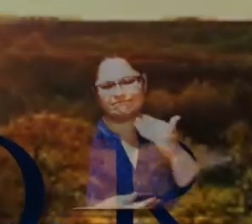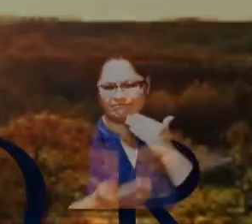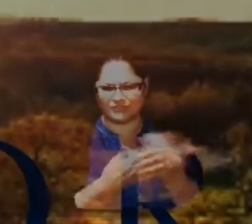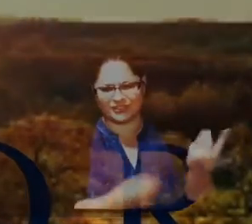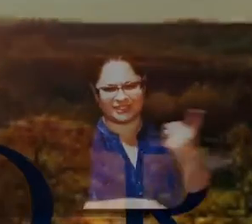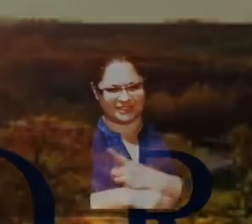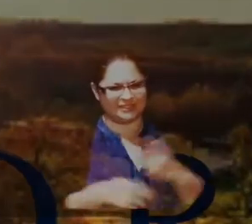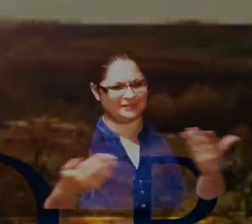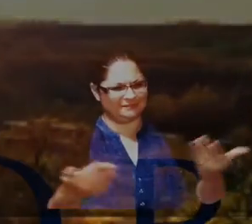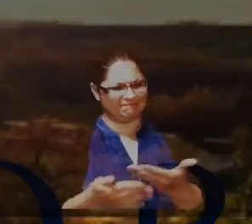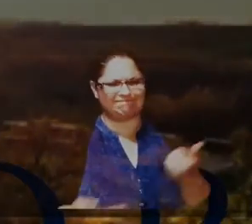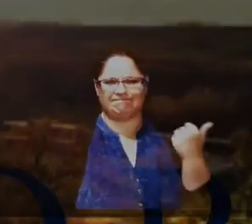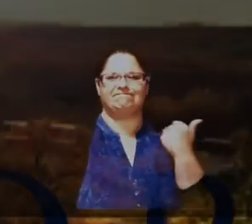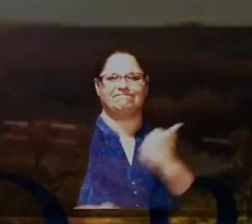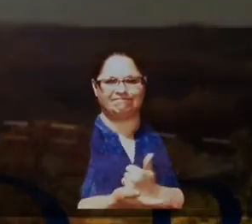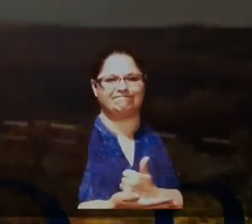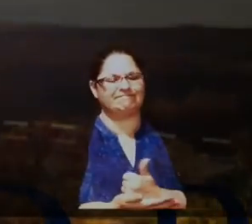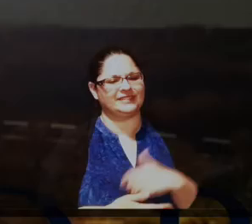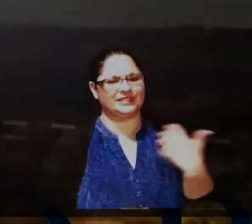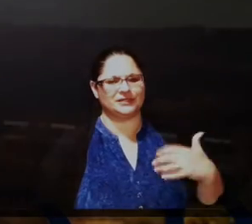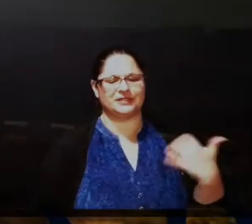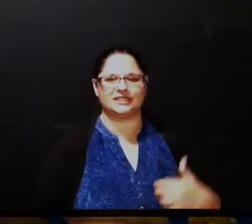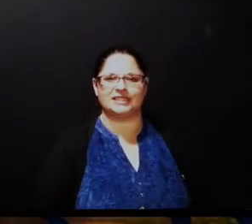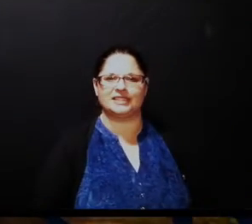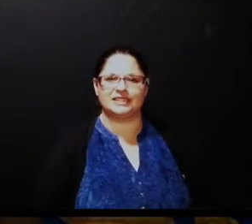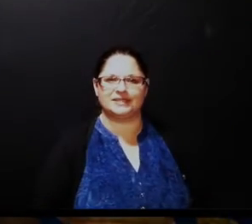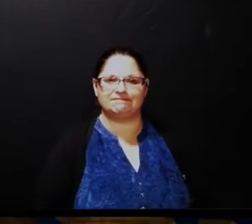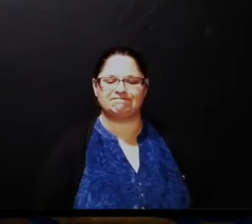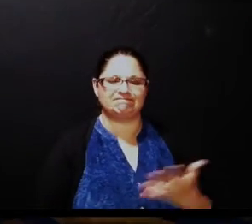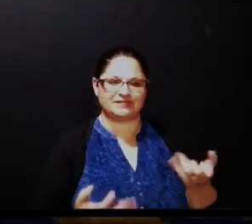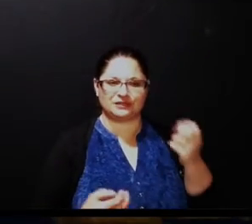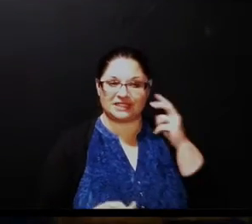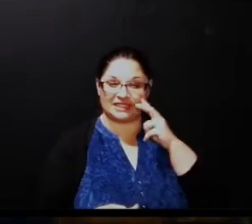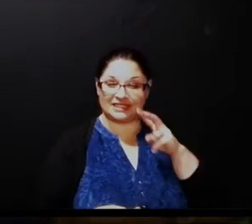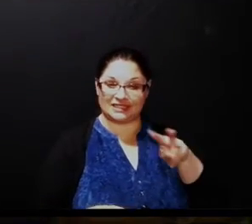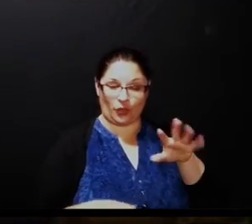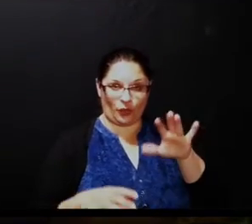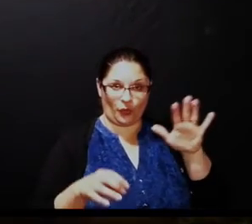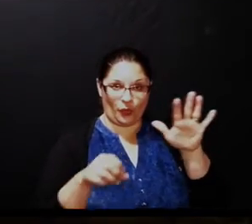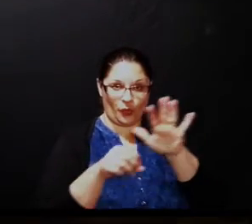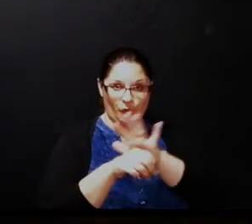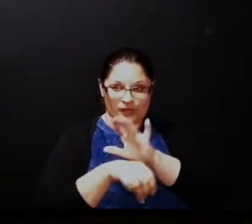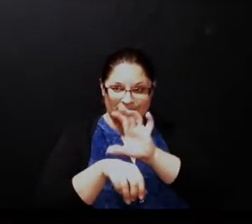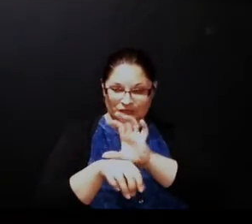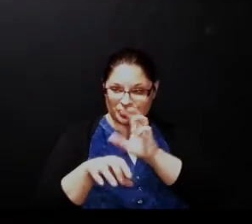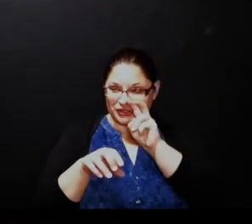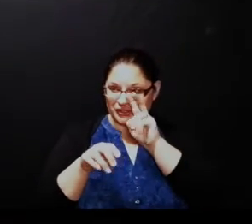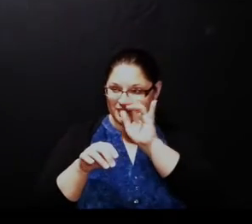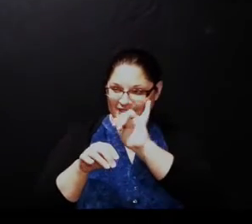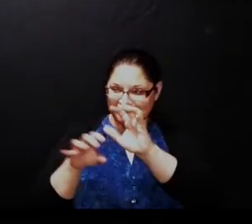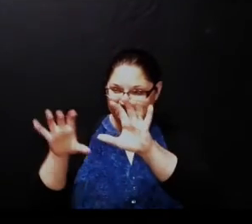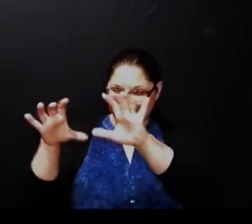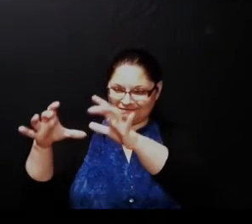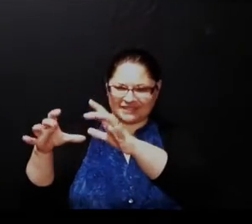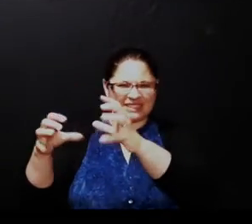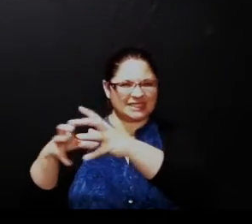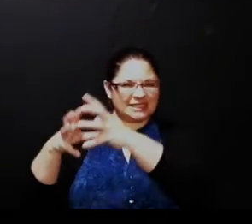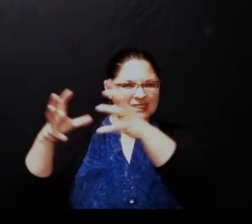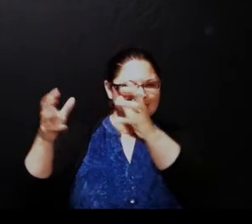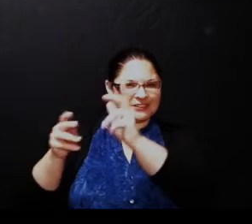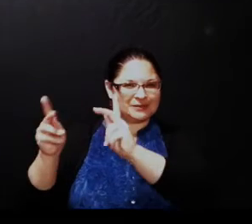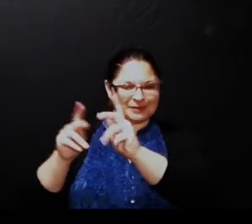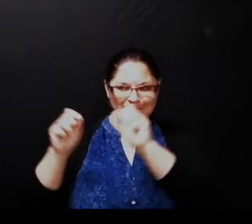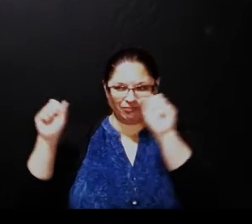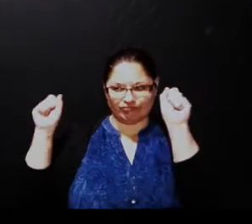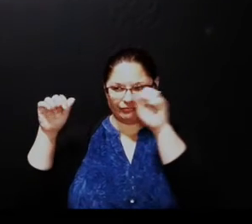Already a great day in God's house. Amen. Wow. I want to see the whole church look like that little section right up there. They are packed